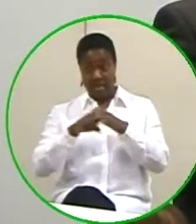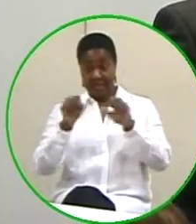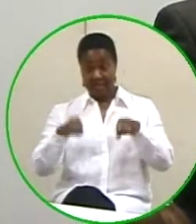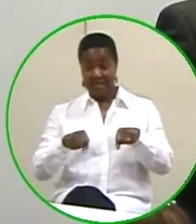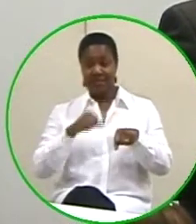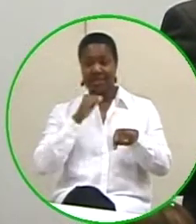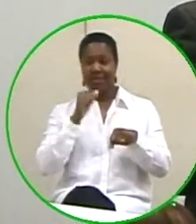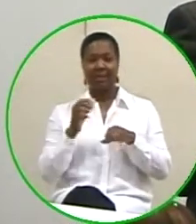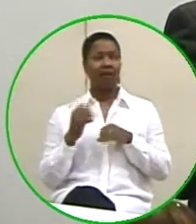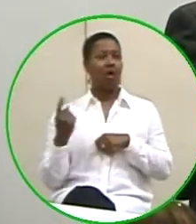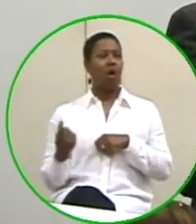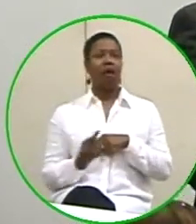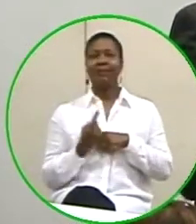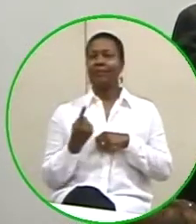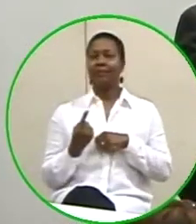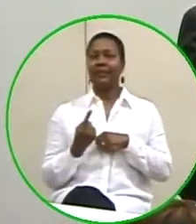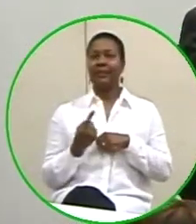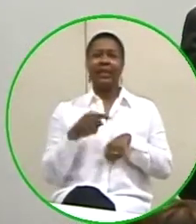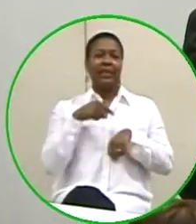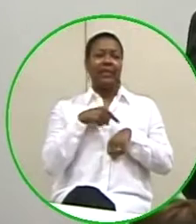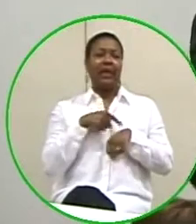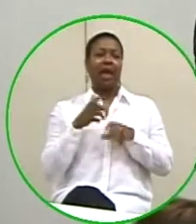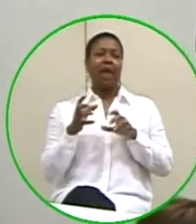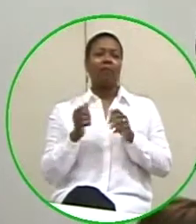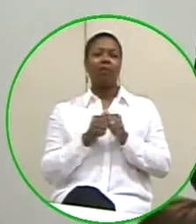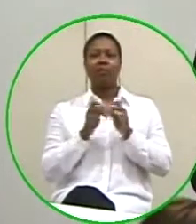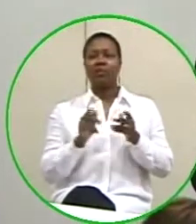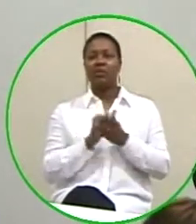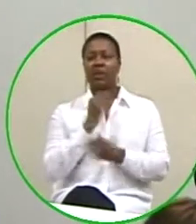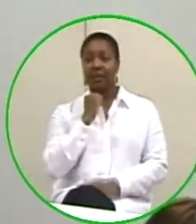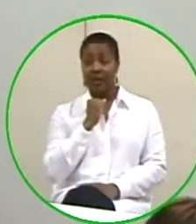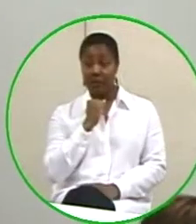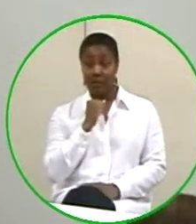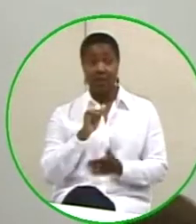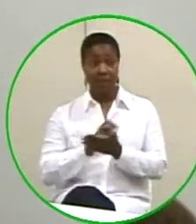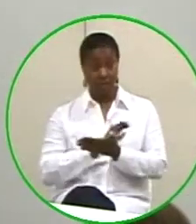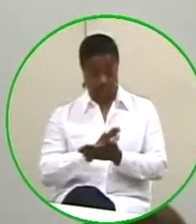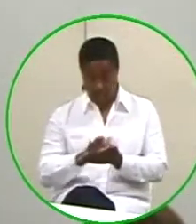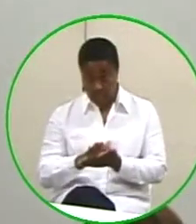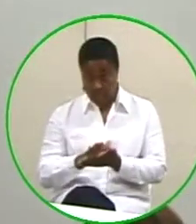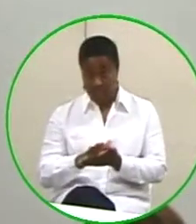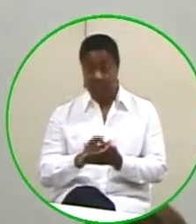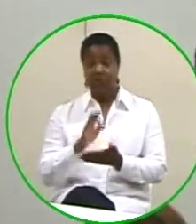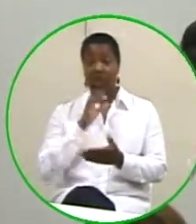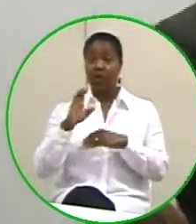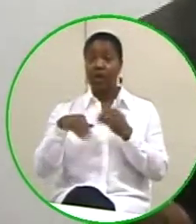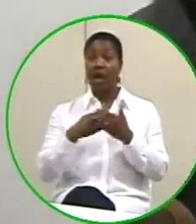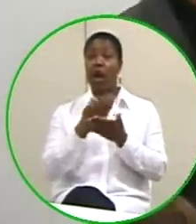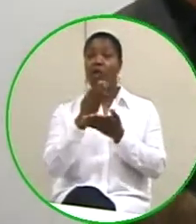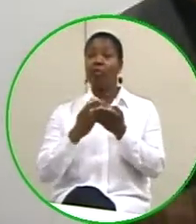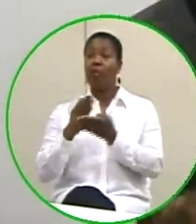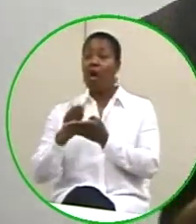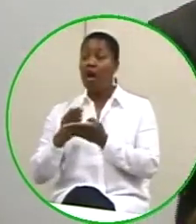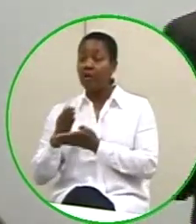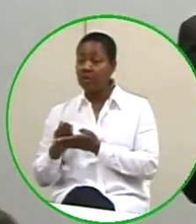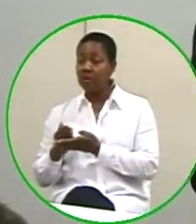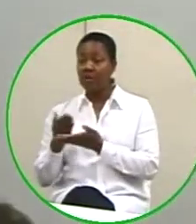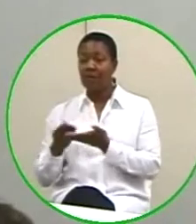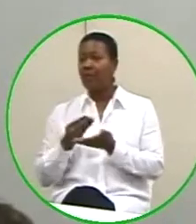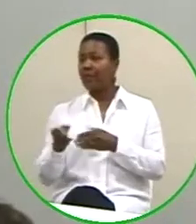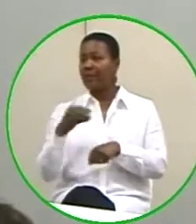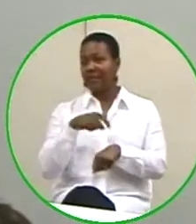not simply time to spend with somebody who cares. That's nice, but if you're not doing all the elements, you may in fact be